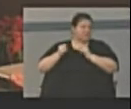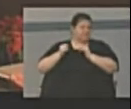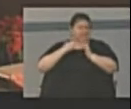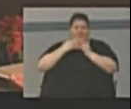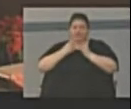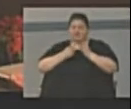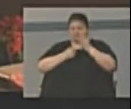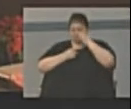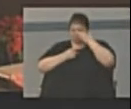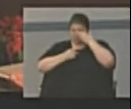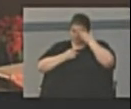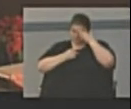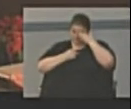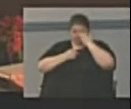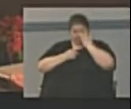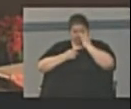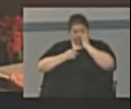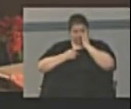you, sir. Thank you.